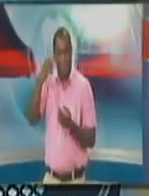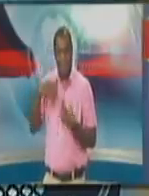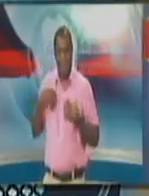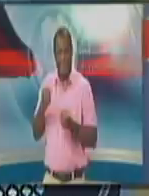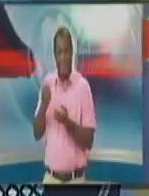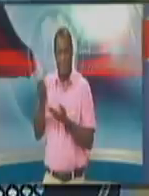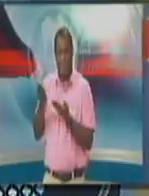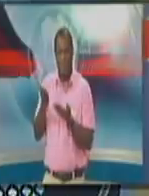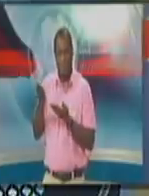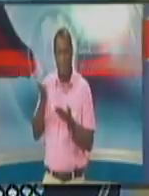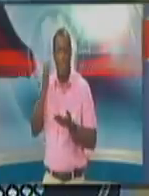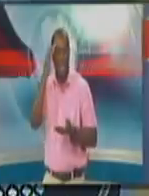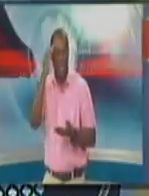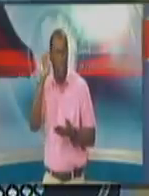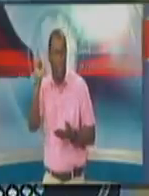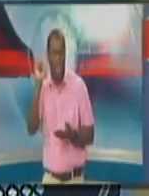process